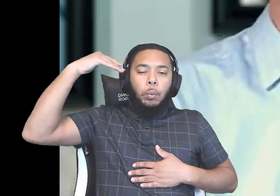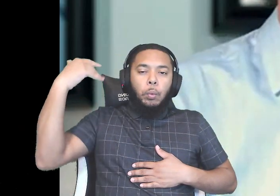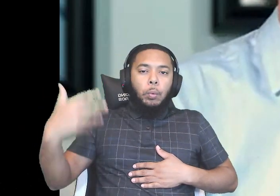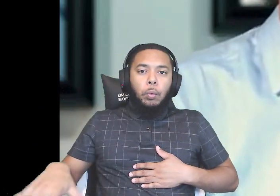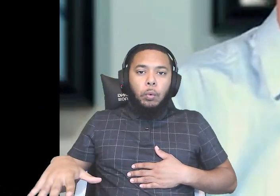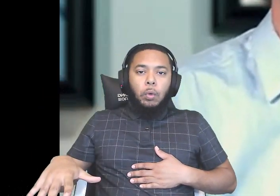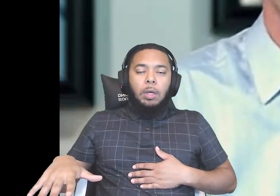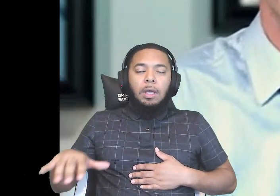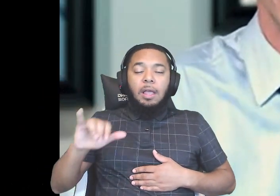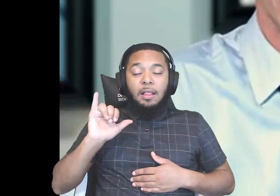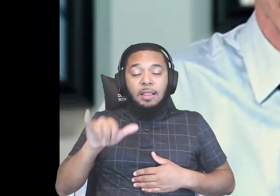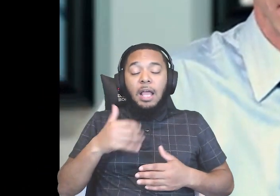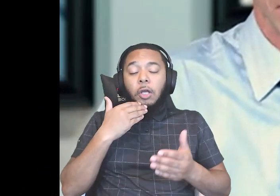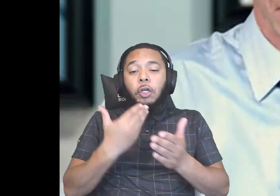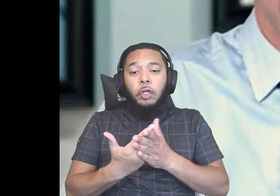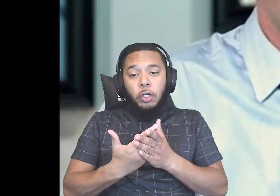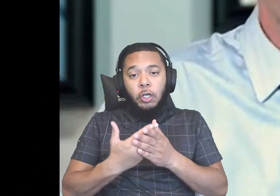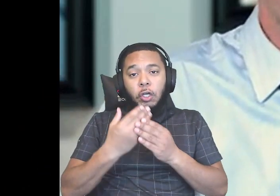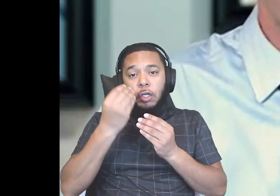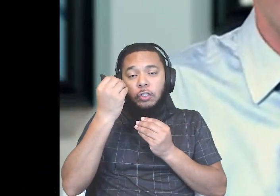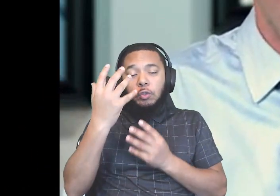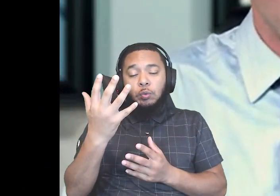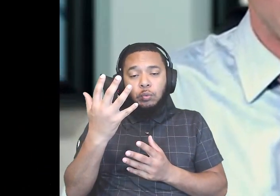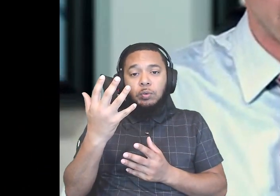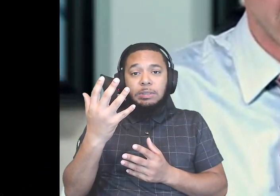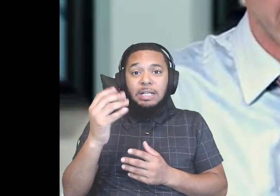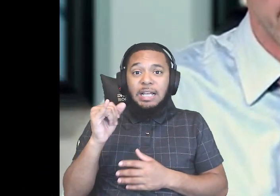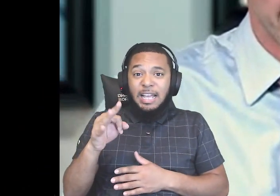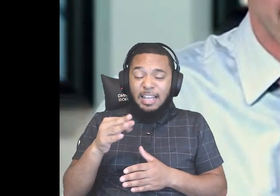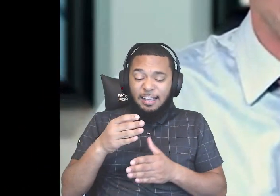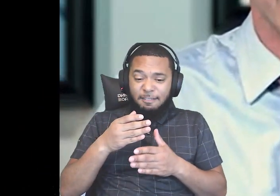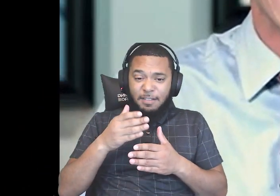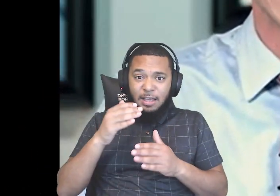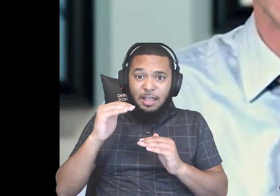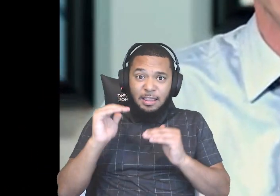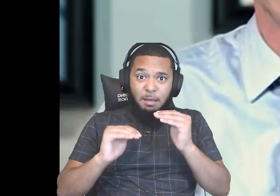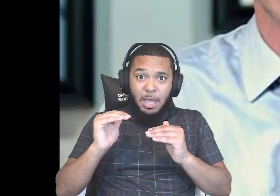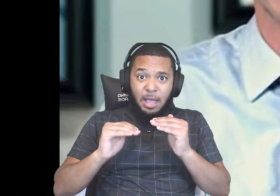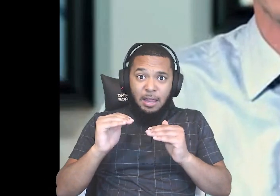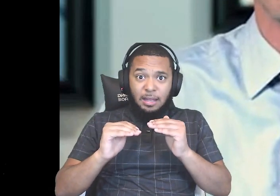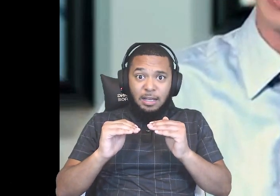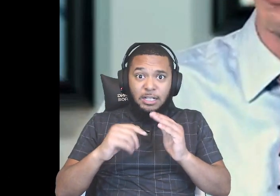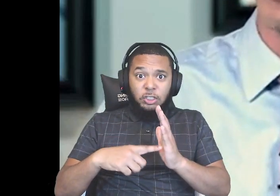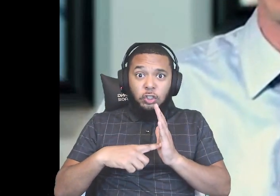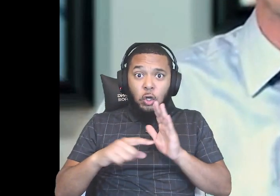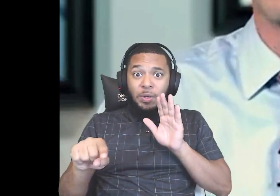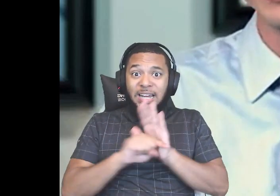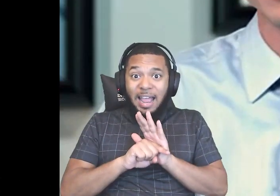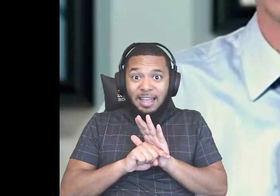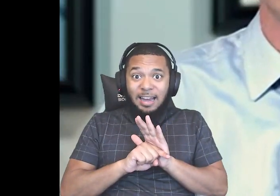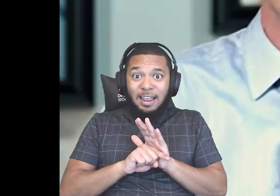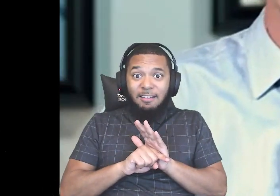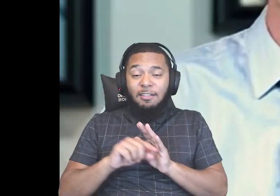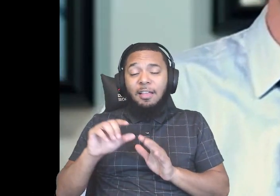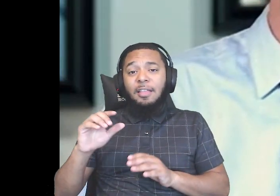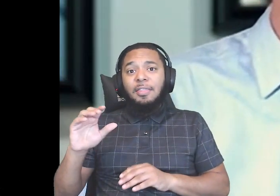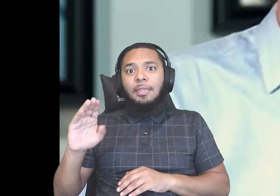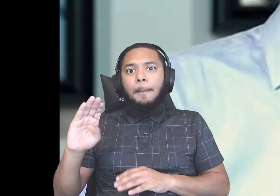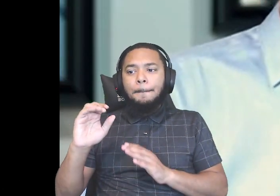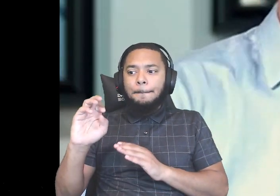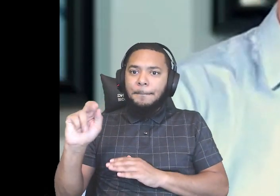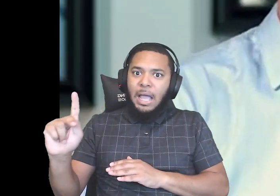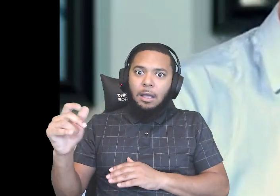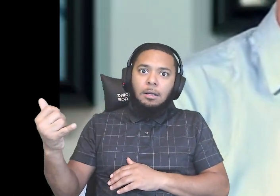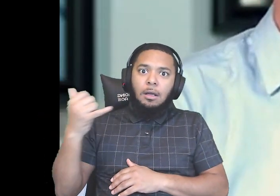That's good news. Because if our ending balance had been negative, the bank would have been calling us up and saying,